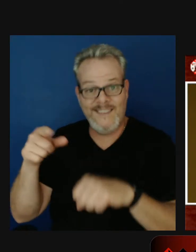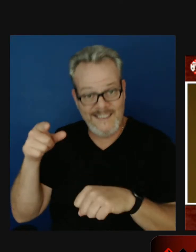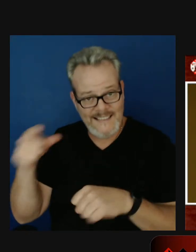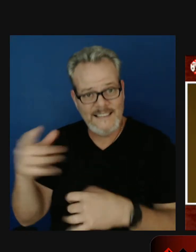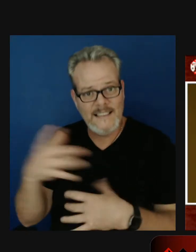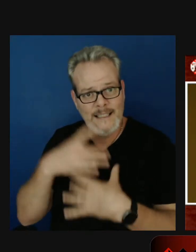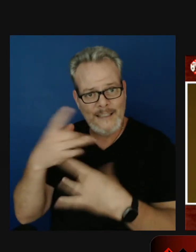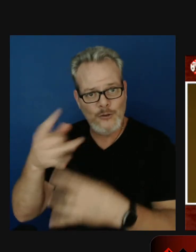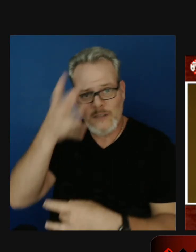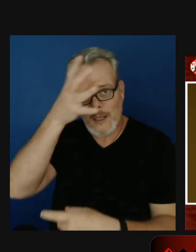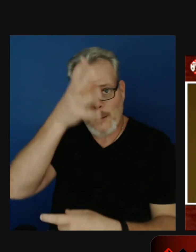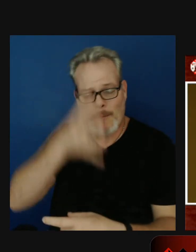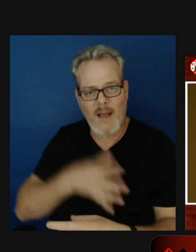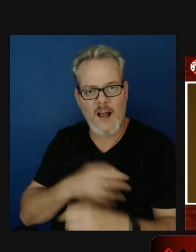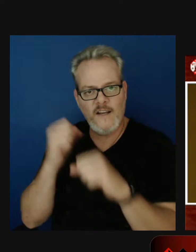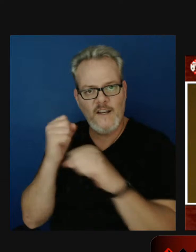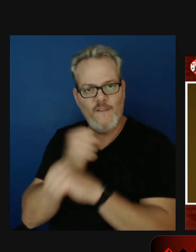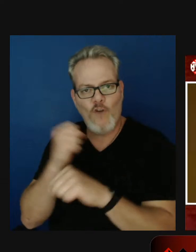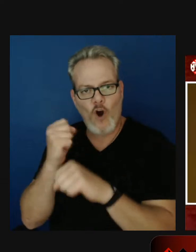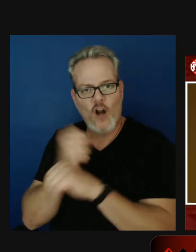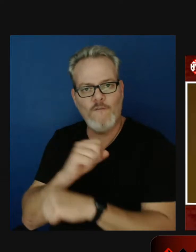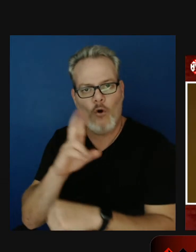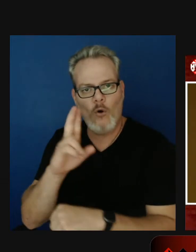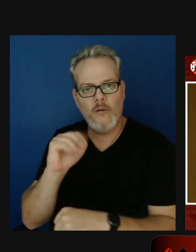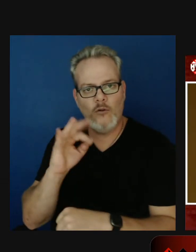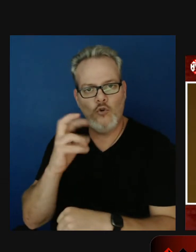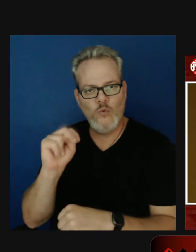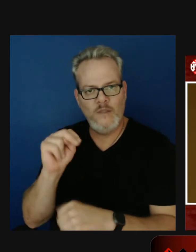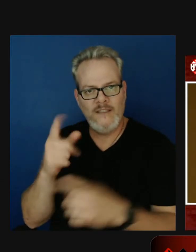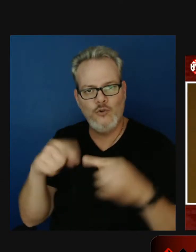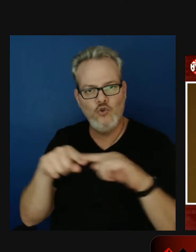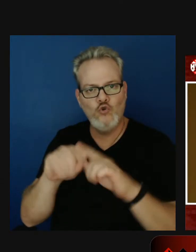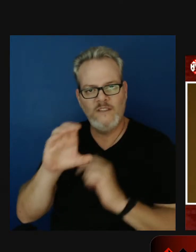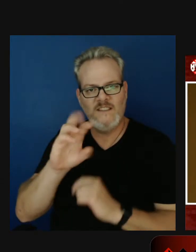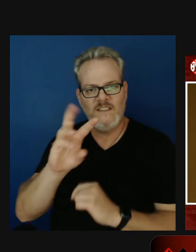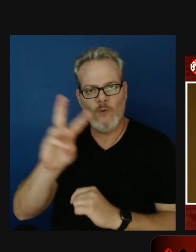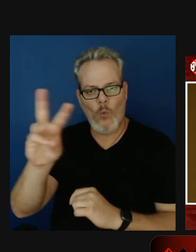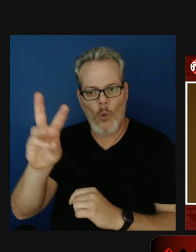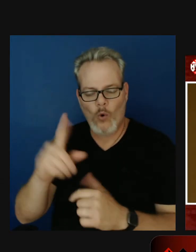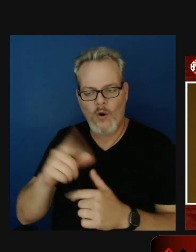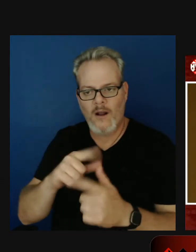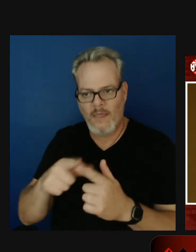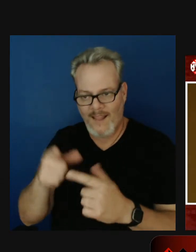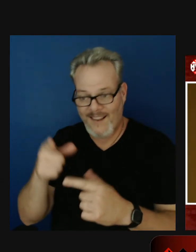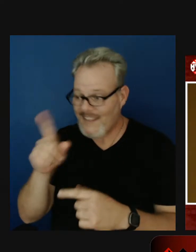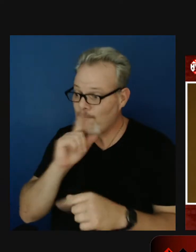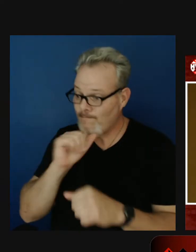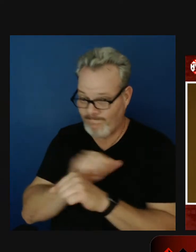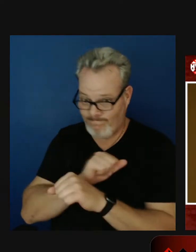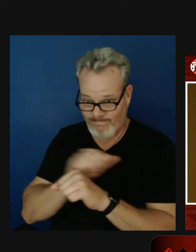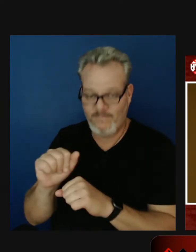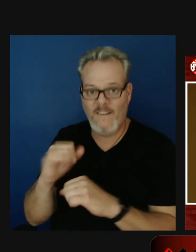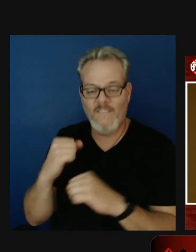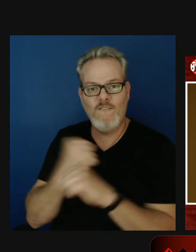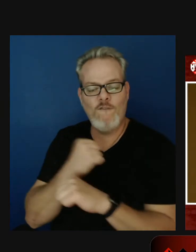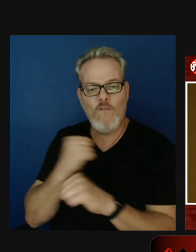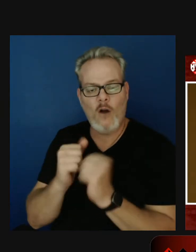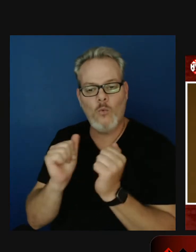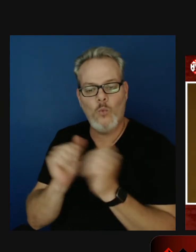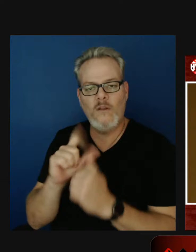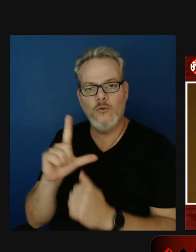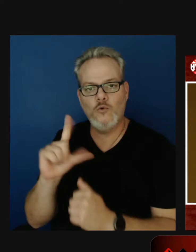fought for the Union during the Civil War, staunch abolitionist. He actually fought for the 20th Illinois Infantry, my home